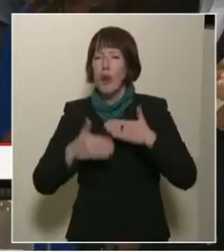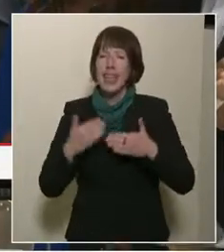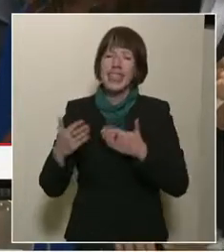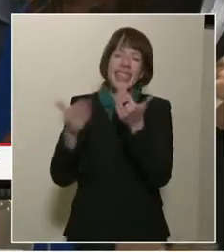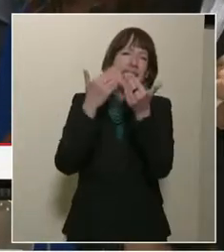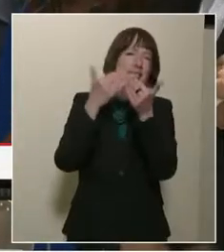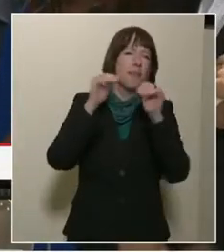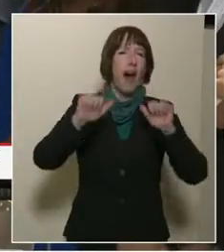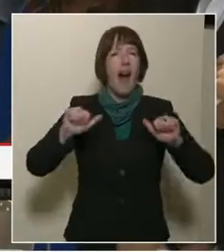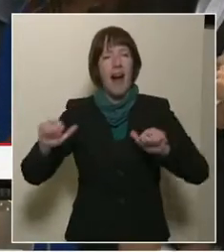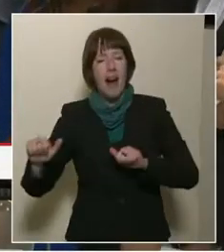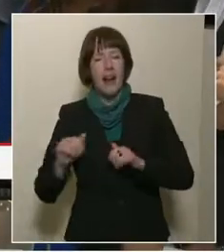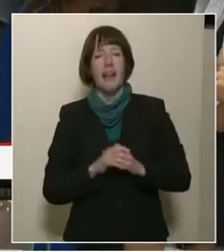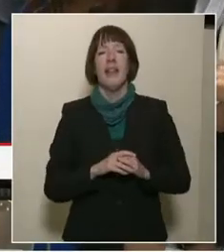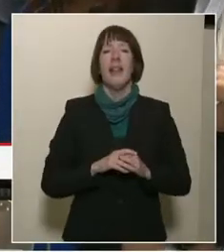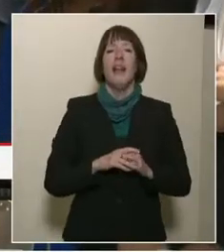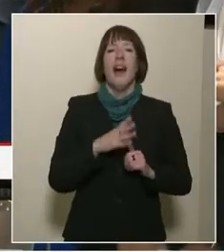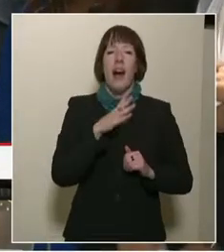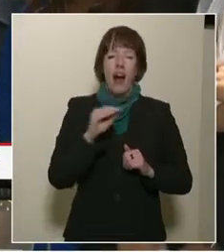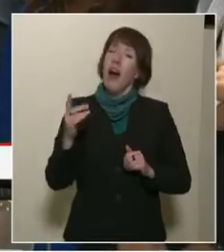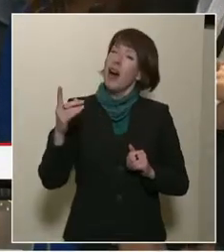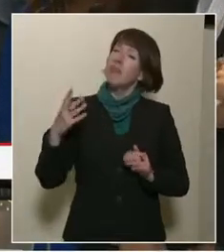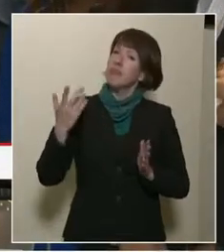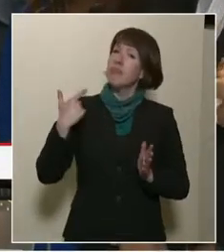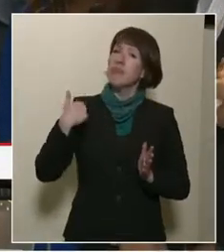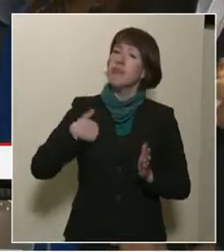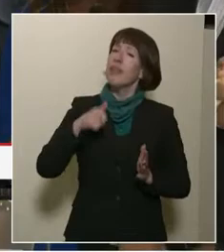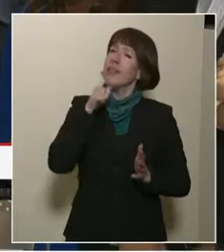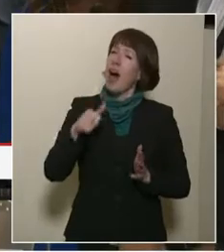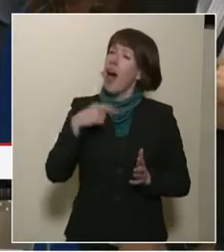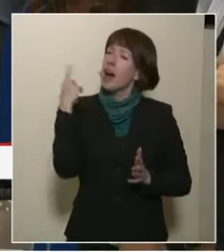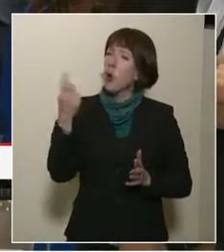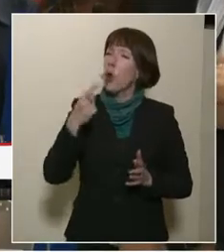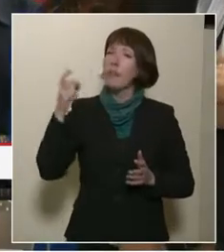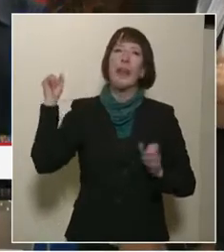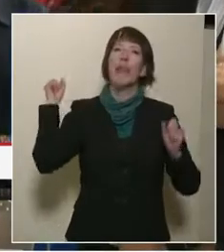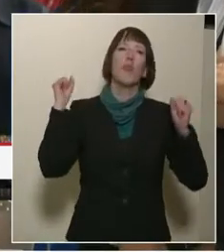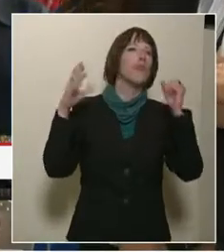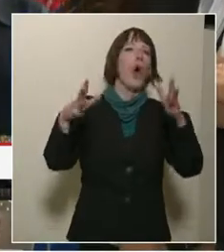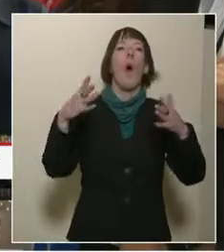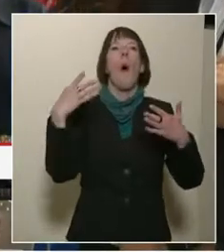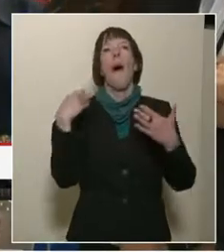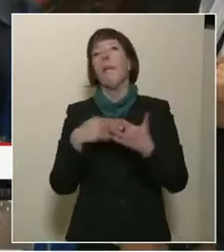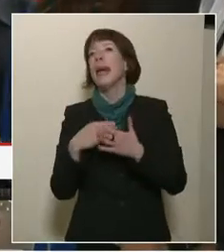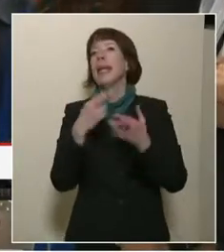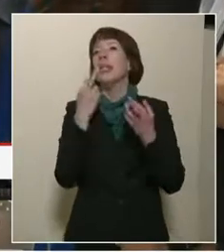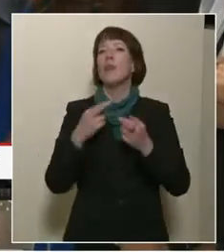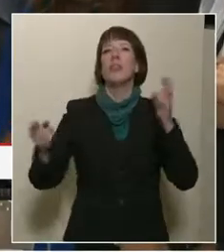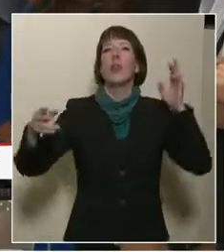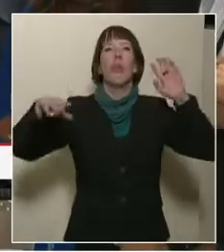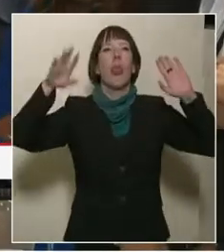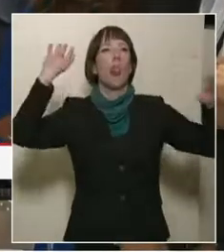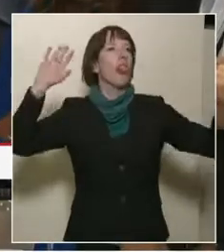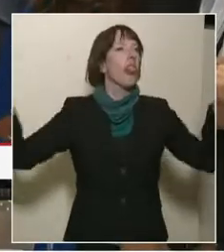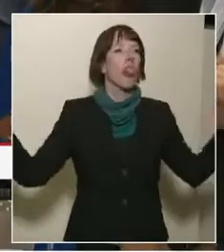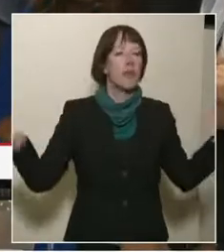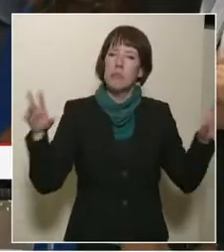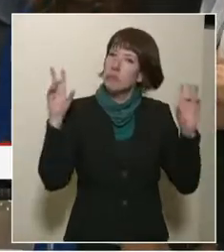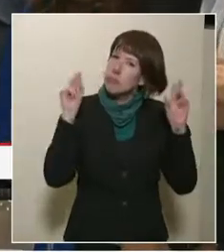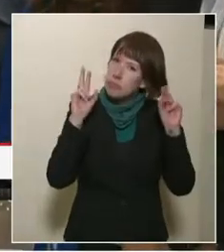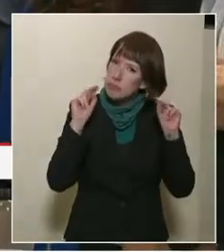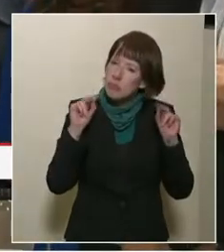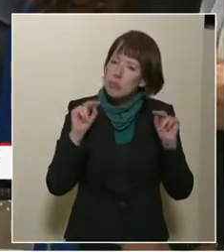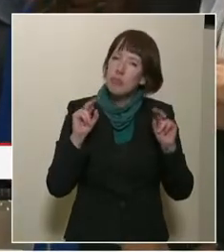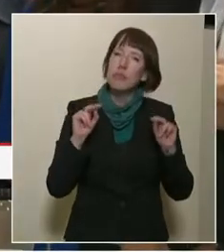as possible. And we haven't just been throwing money and resources around randomly. We've